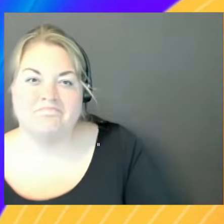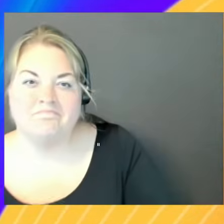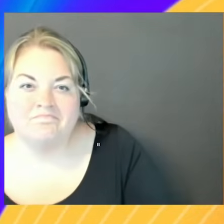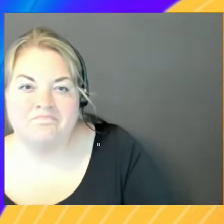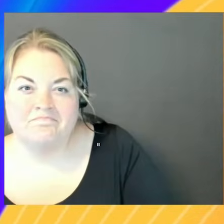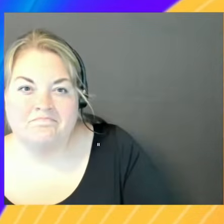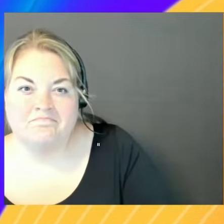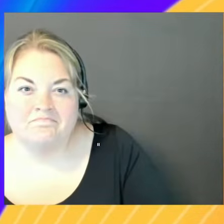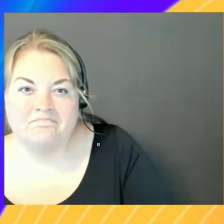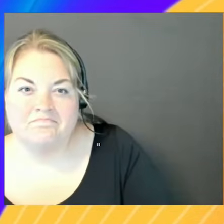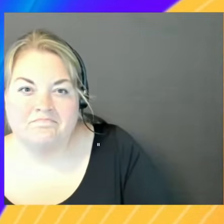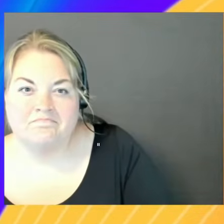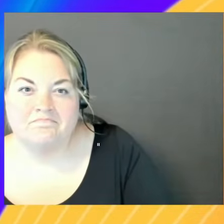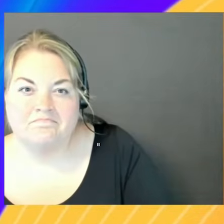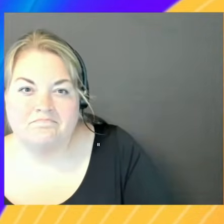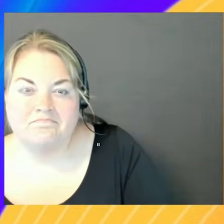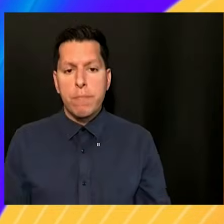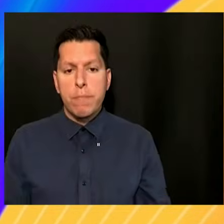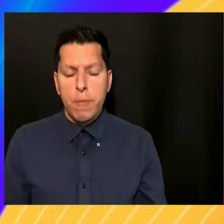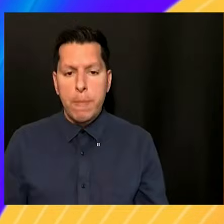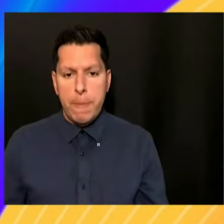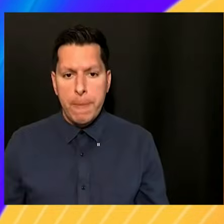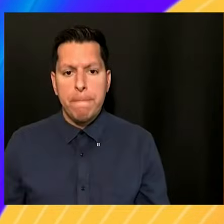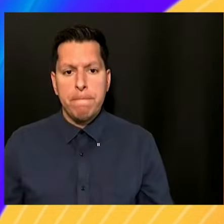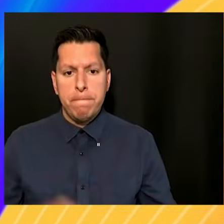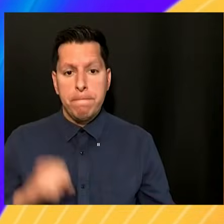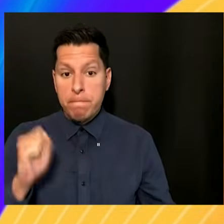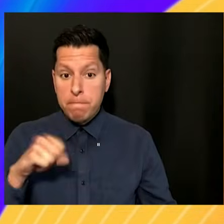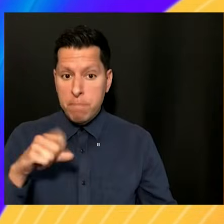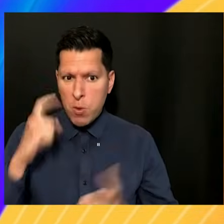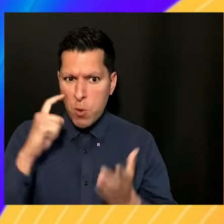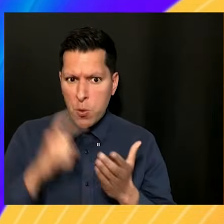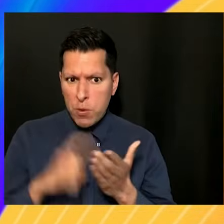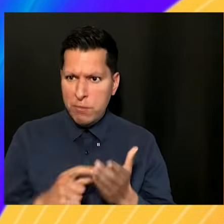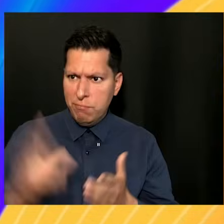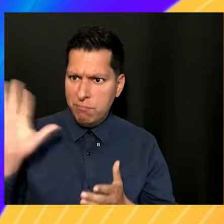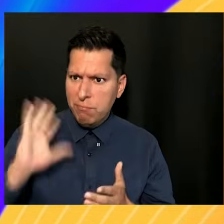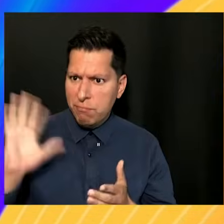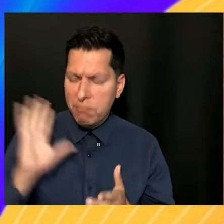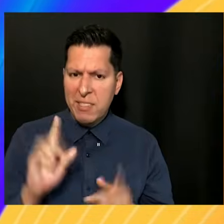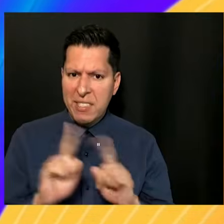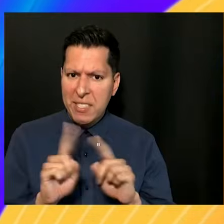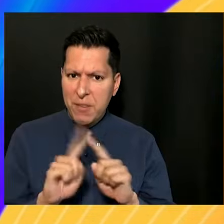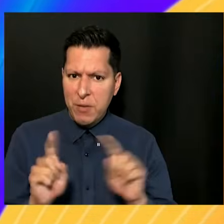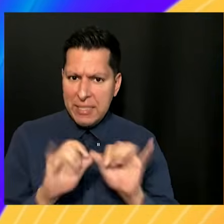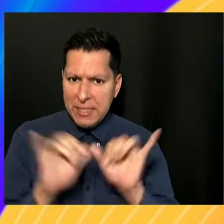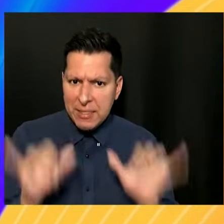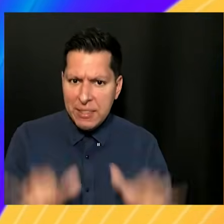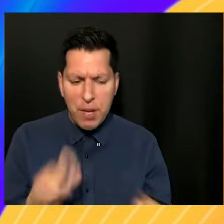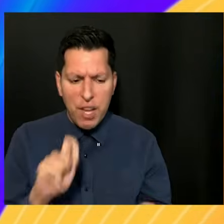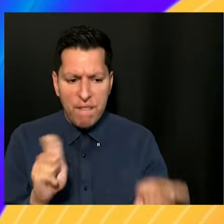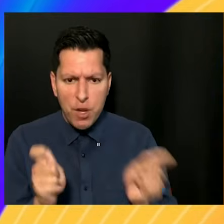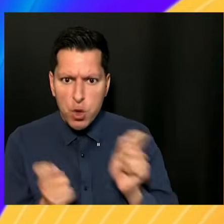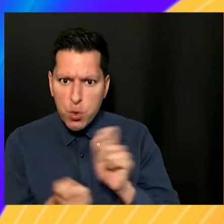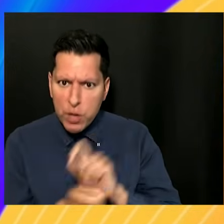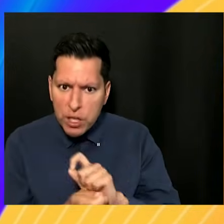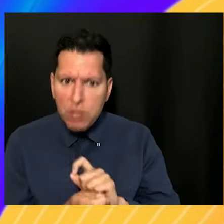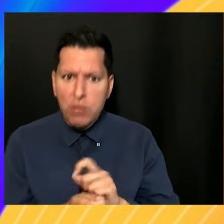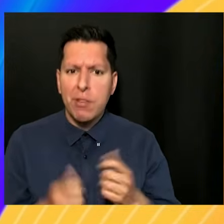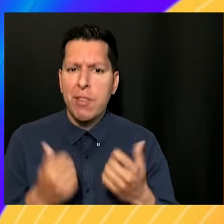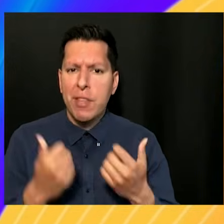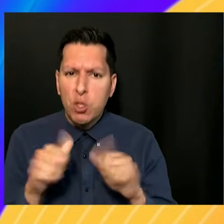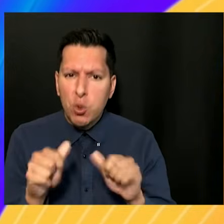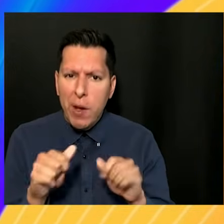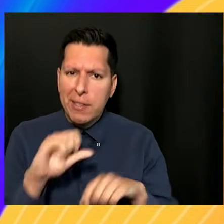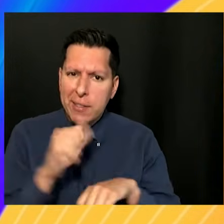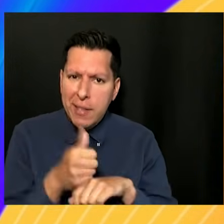this, a long time ago, people were using configuration management systems to treat what's on there, like instances or containers, as code, right?